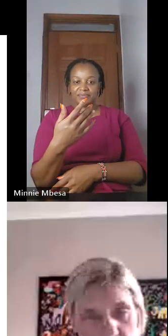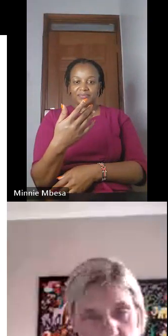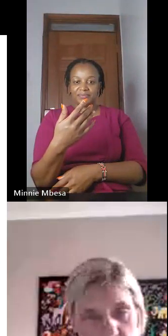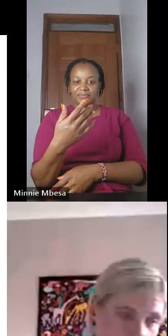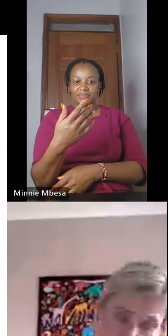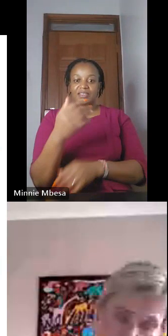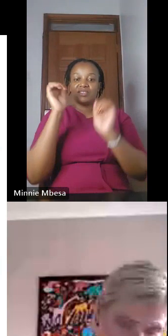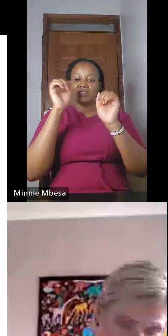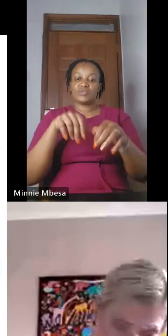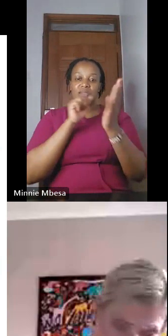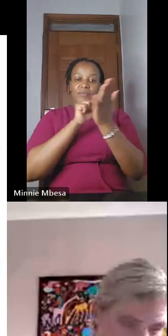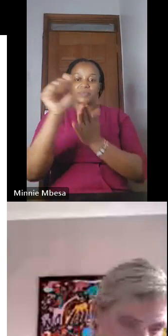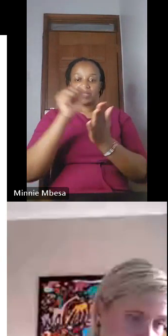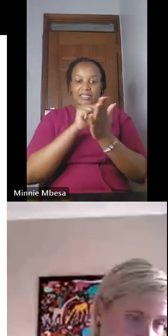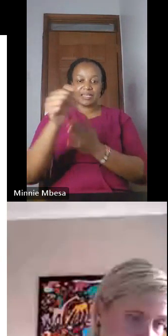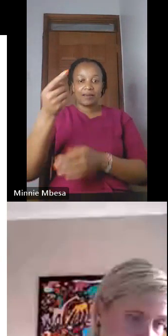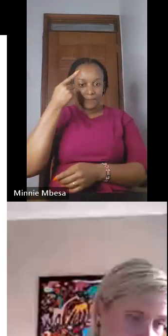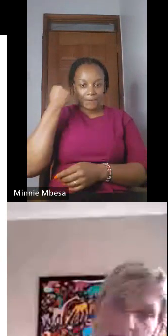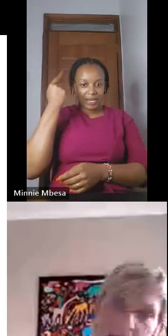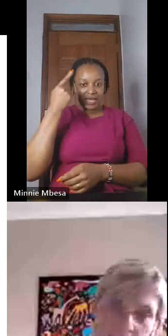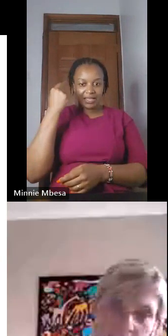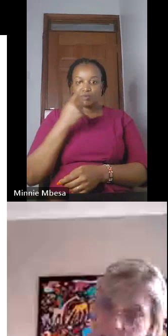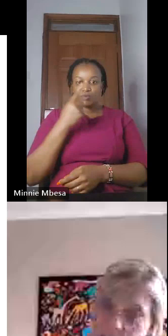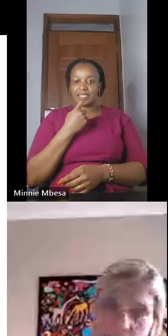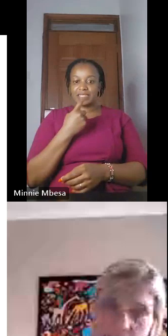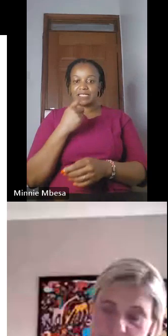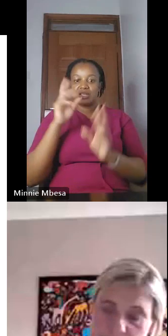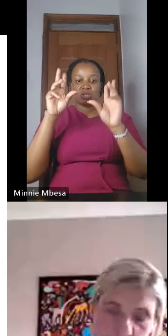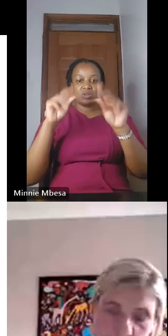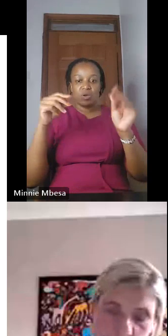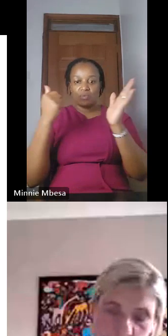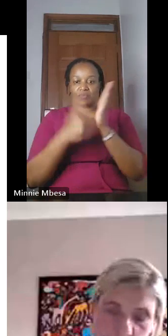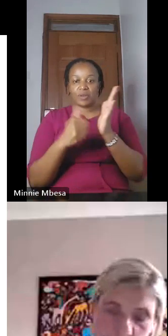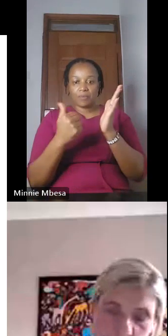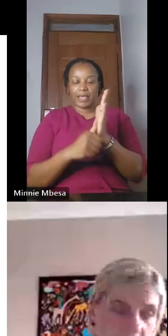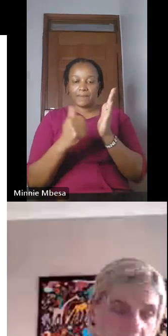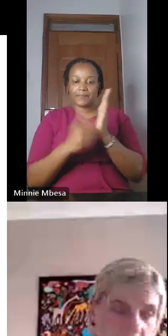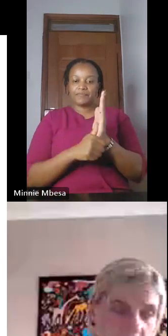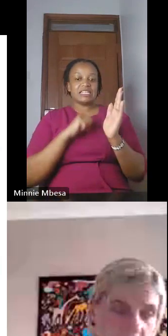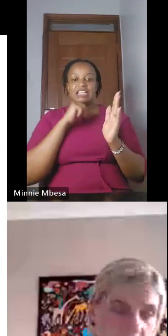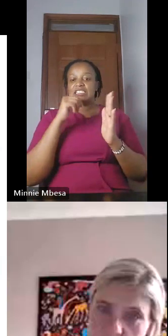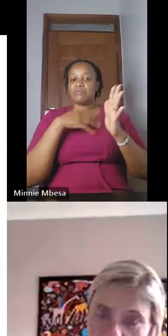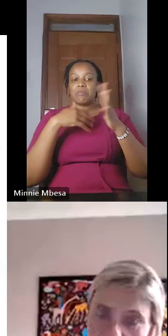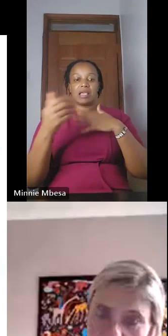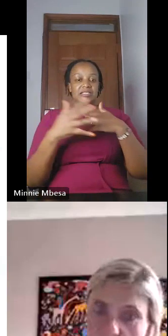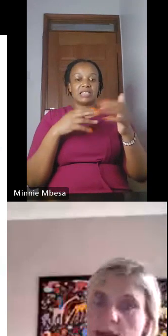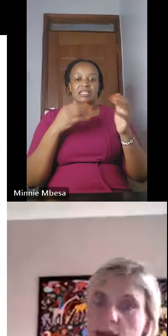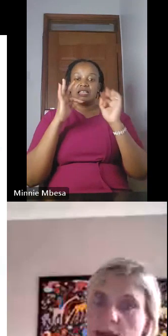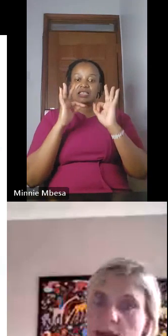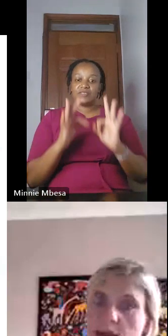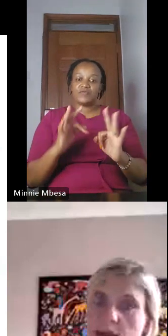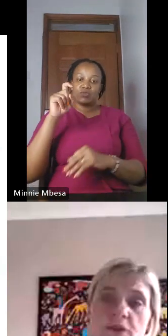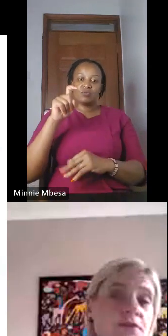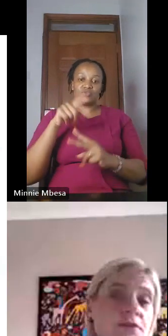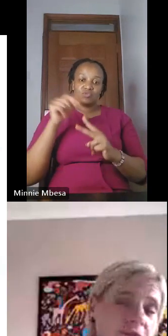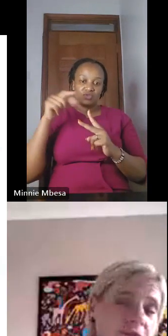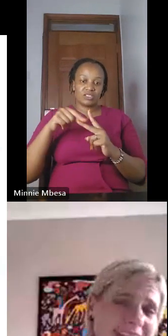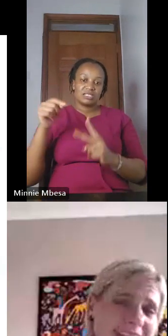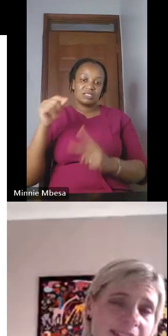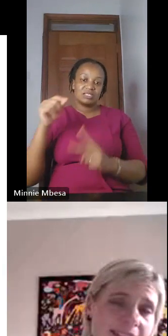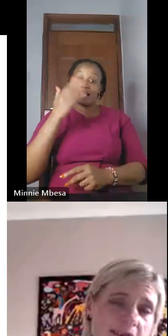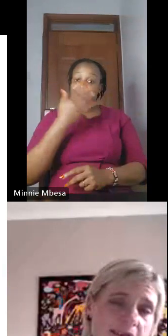and white, no problem at all. It doesn't matter. If you choose to do it in color, that's your choice. You